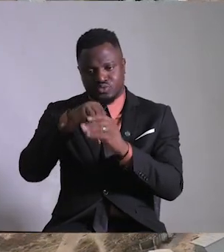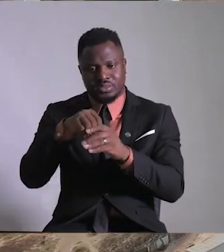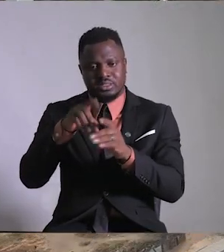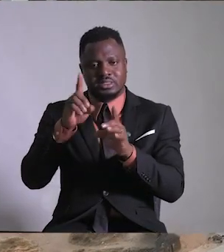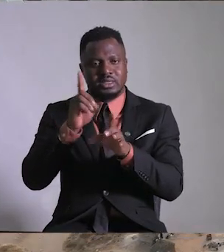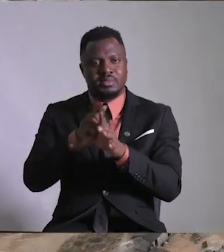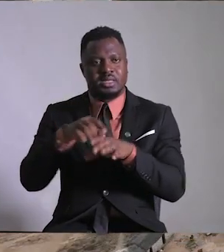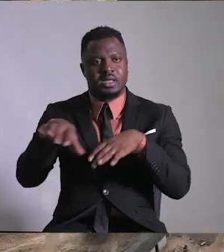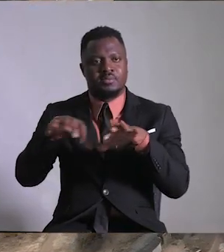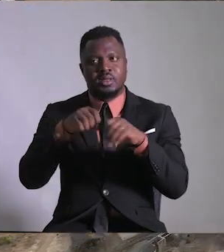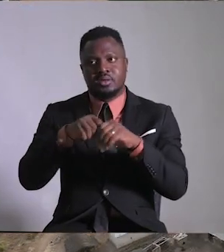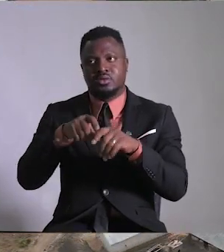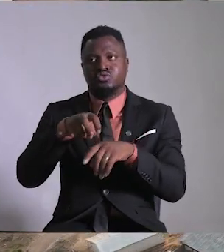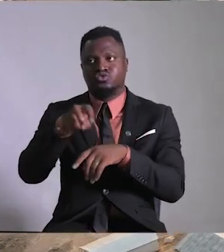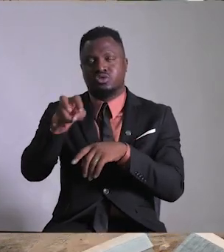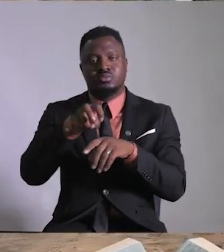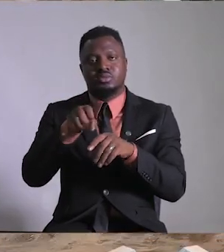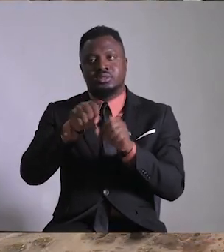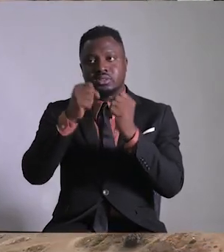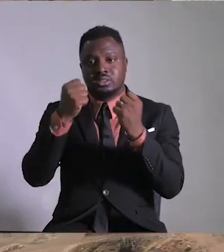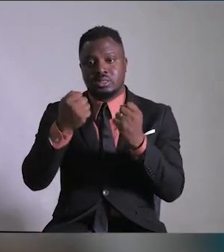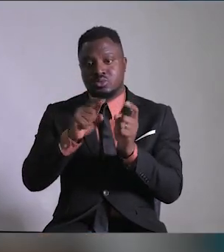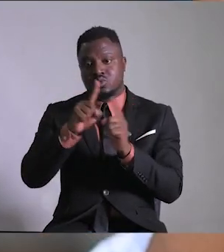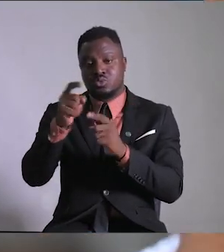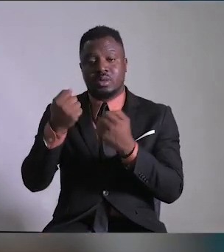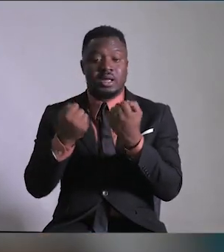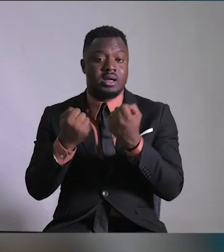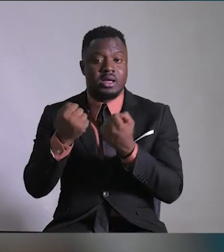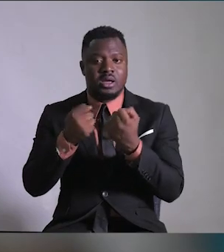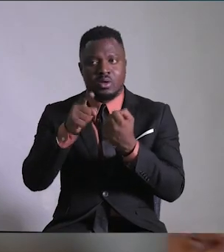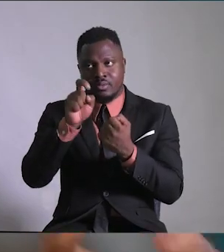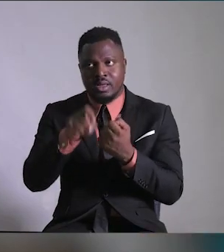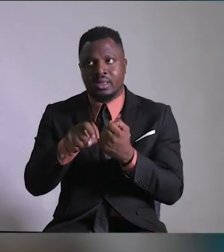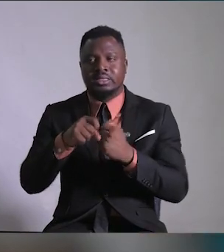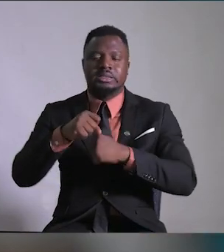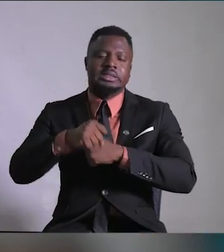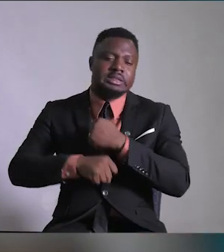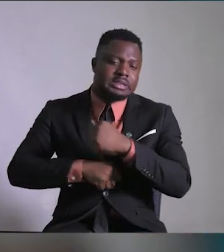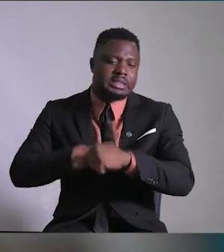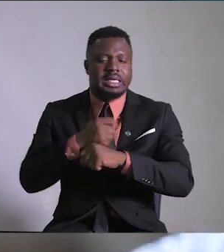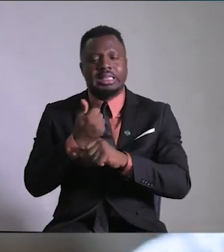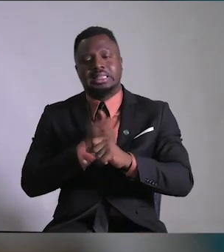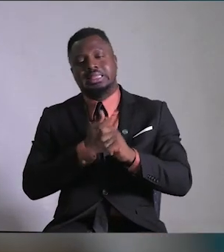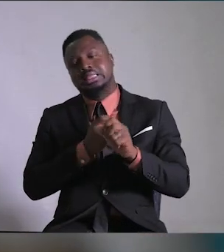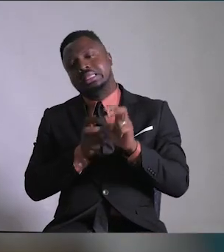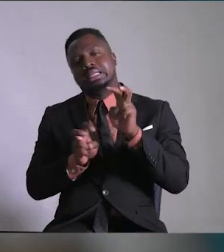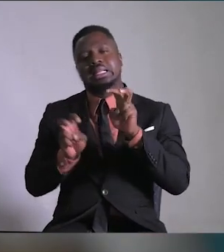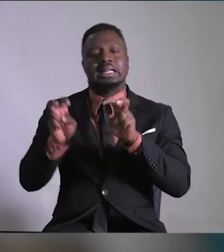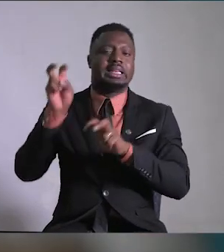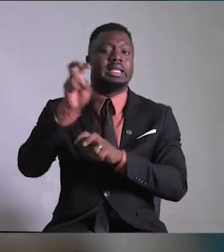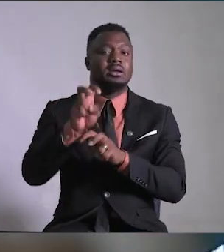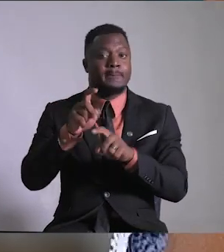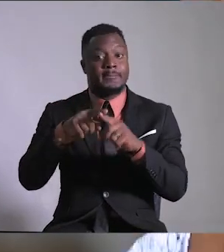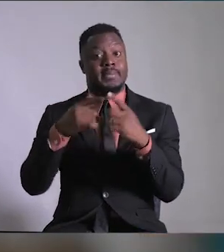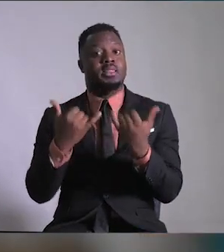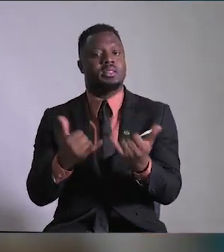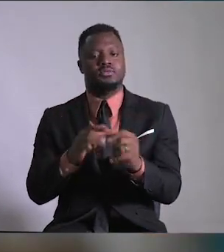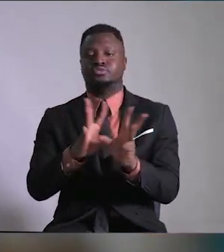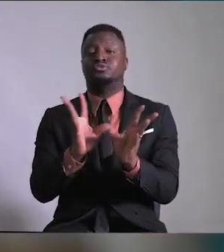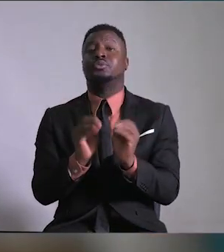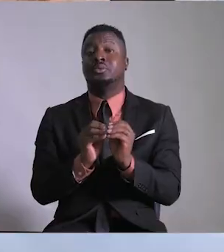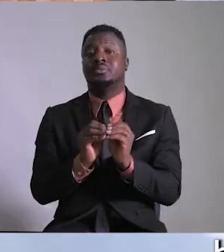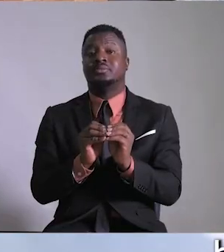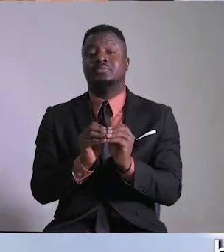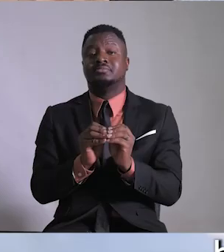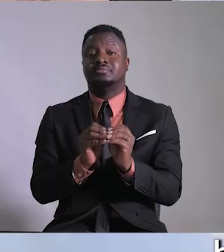disability activities in their transport system. When going to pick a car, you have to struggle on your own before you can join.